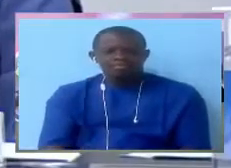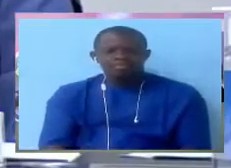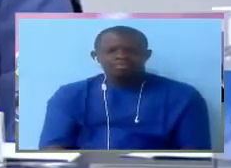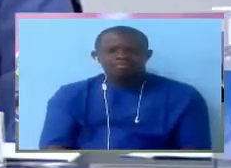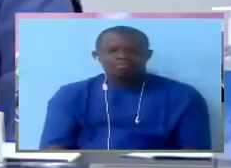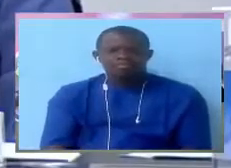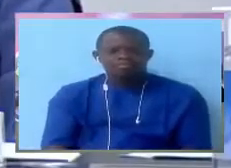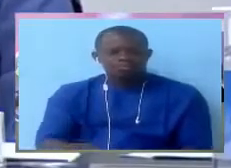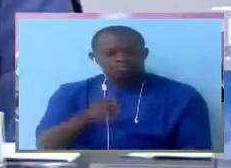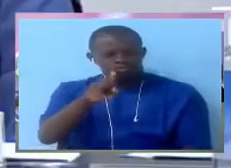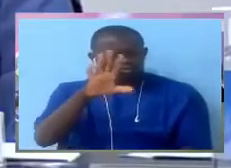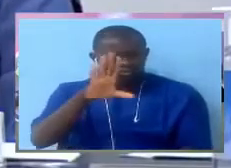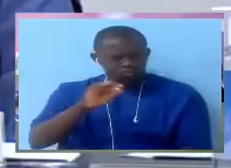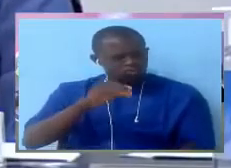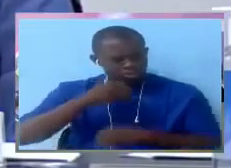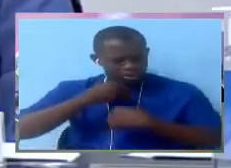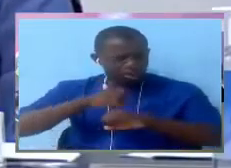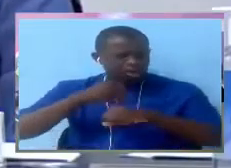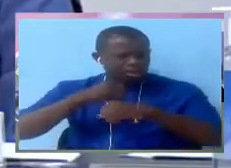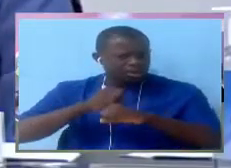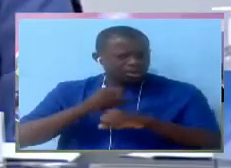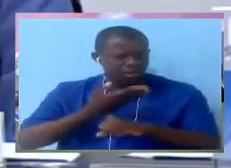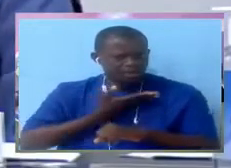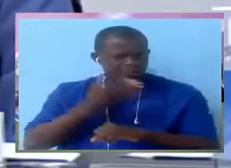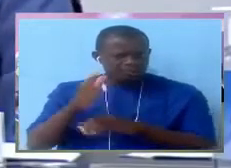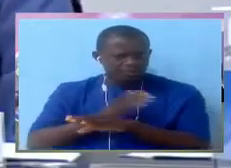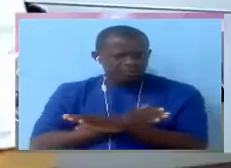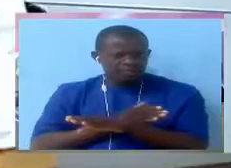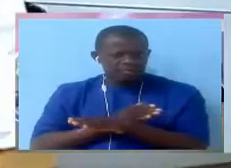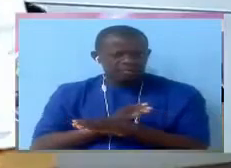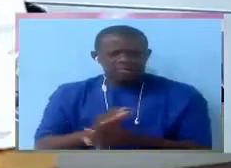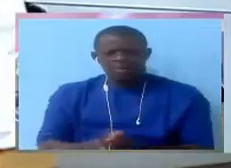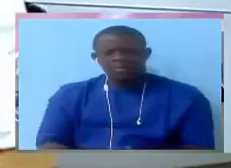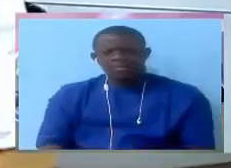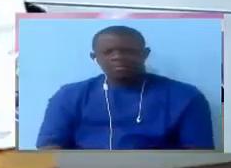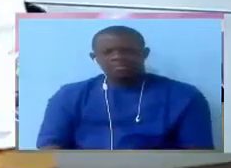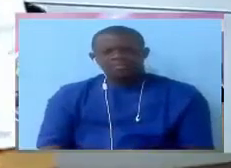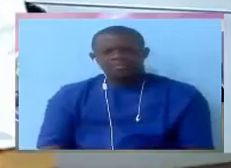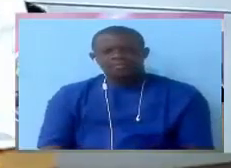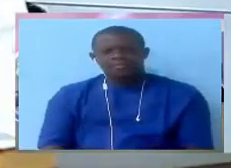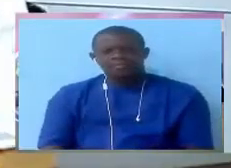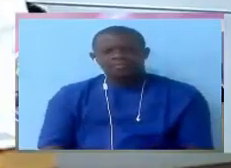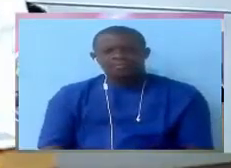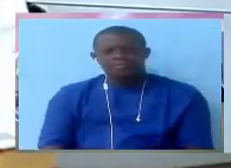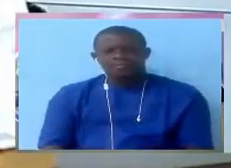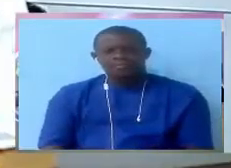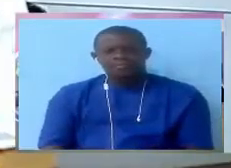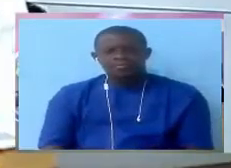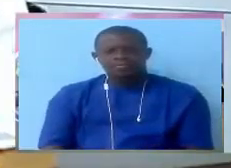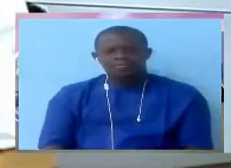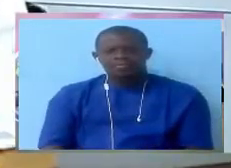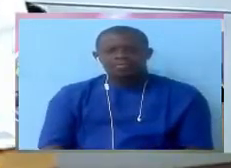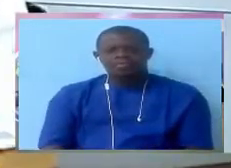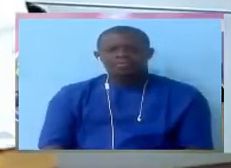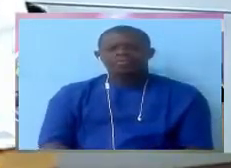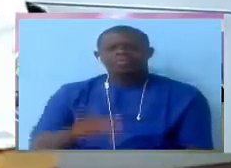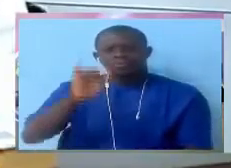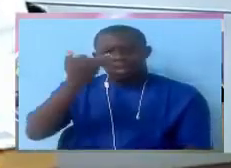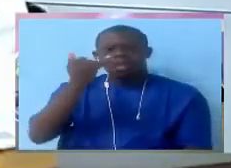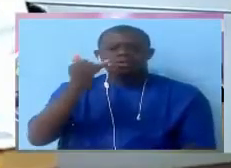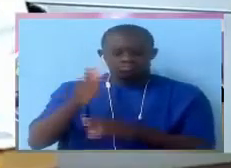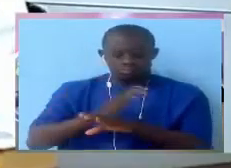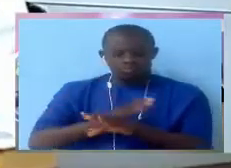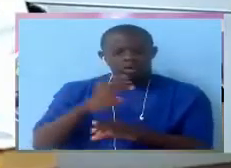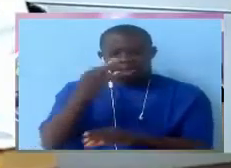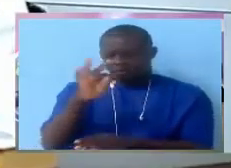did you do any training? Amna ben jang bo xamne def nga ko ci. Wow, done basic recruit training in